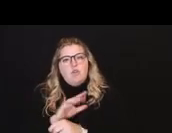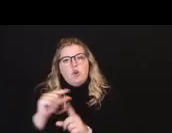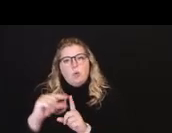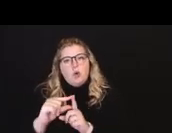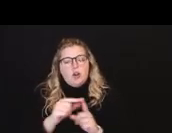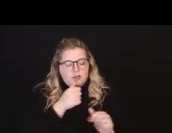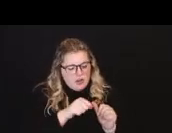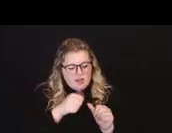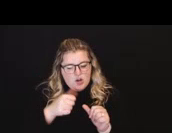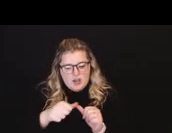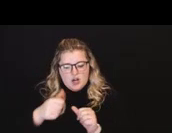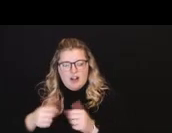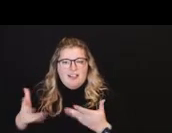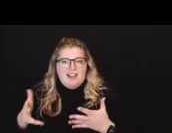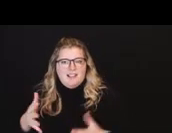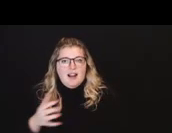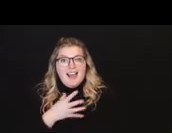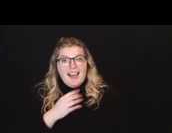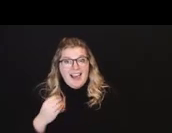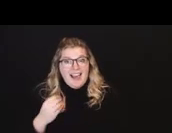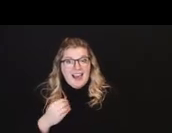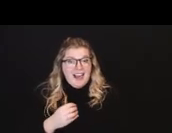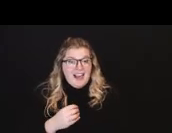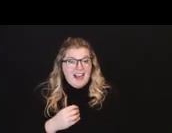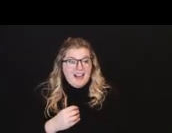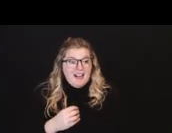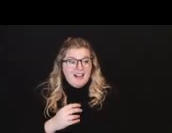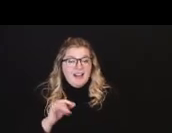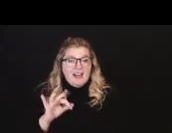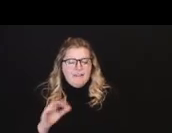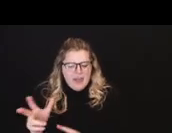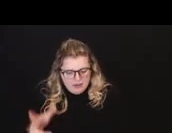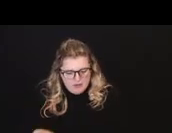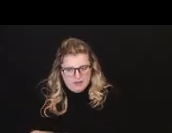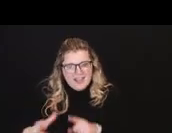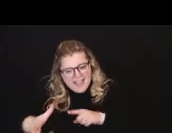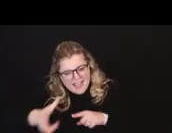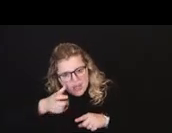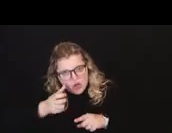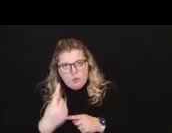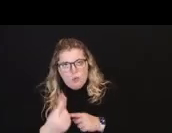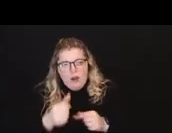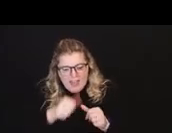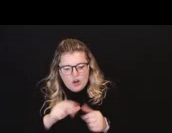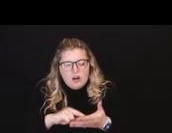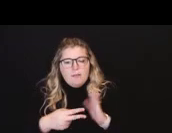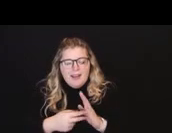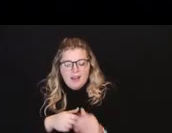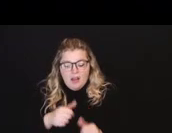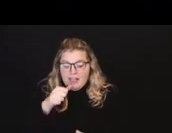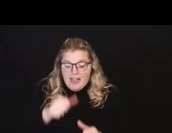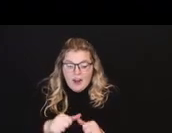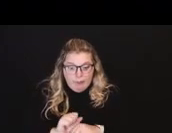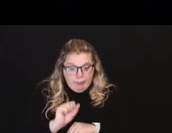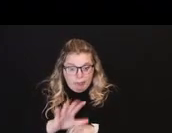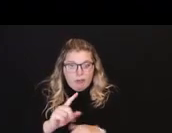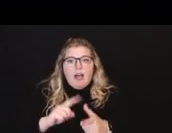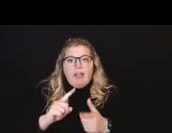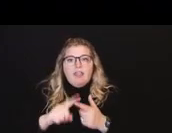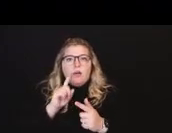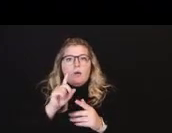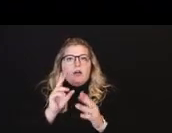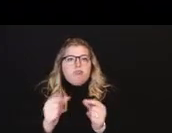And those single letters can trigger these single key shortcuts as well. So what needs to happen here at the very least